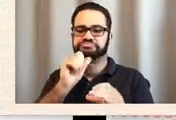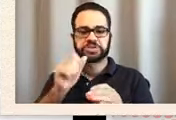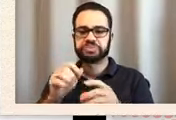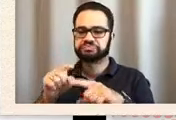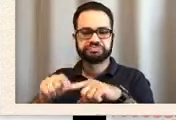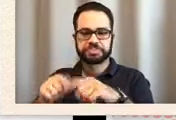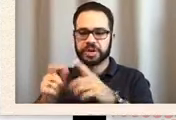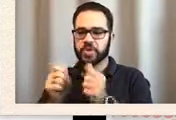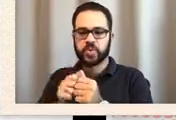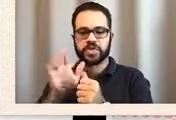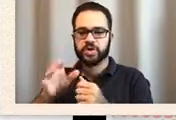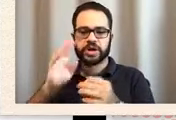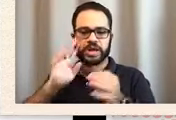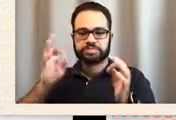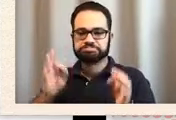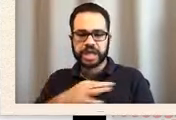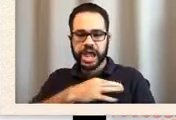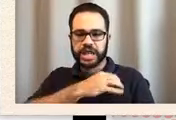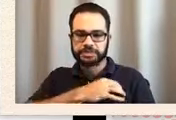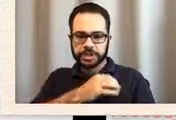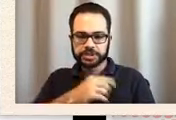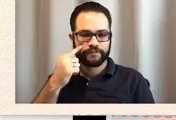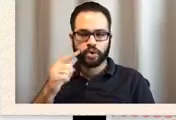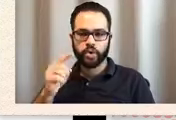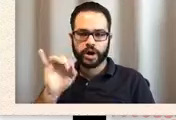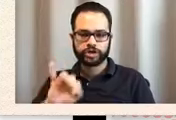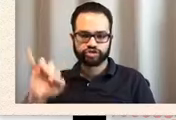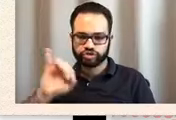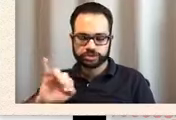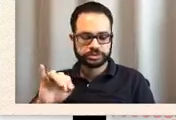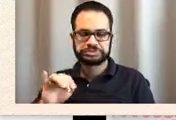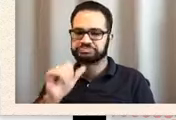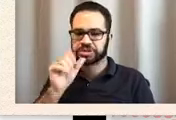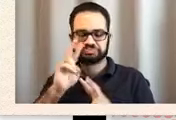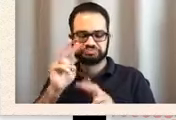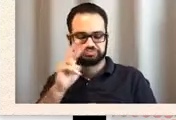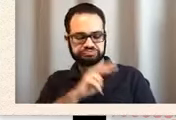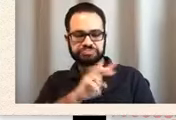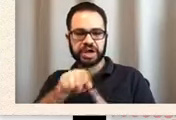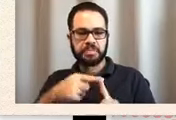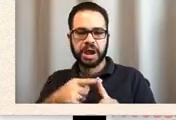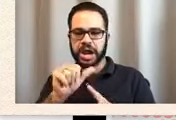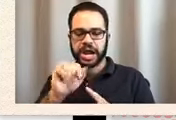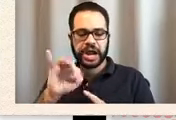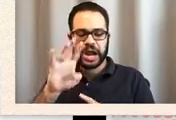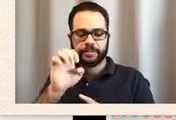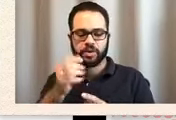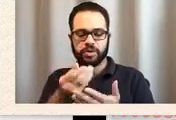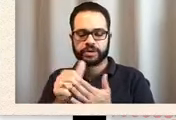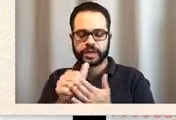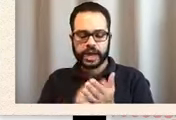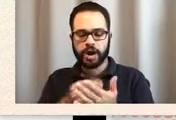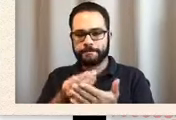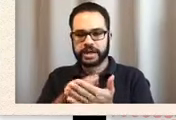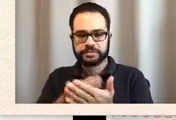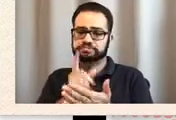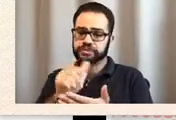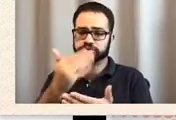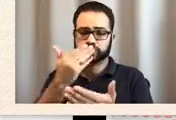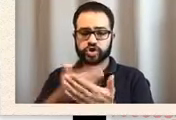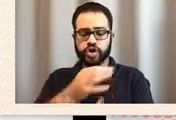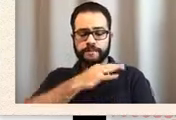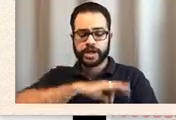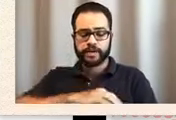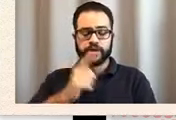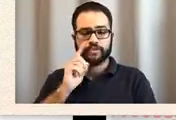So they're really not looking at what's in an ABLE account, which is a great benefit for people that are receiving those type of